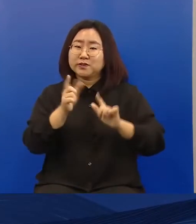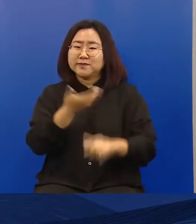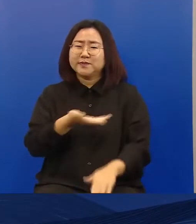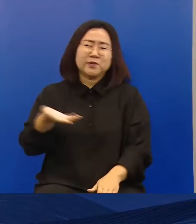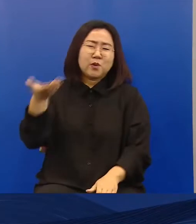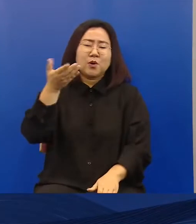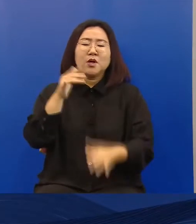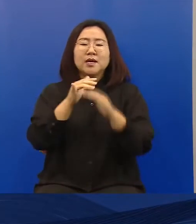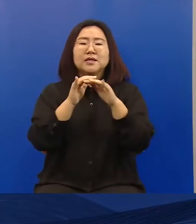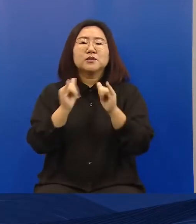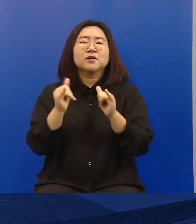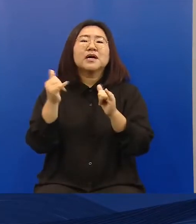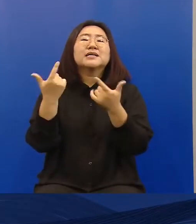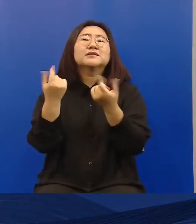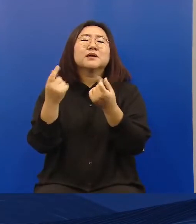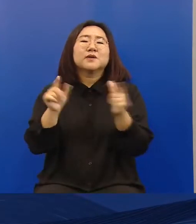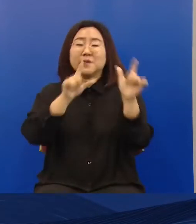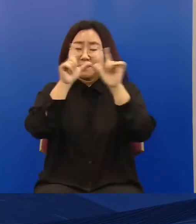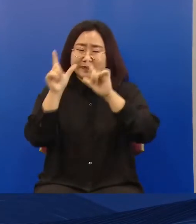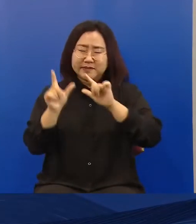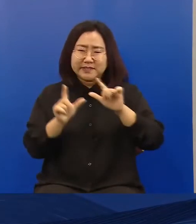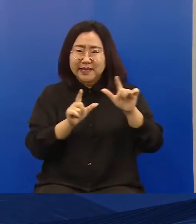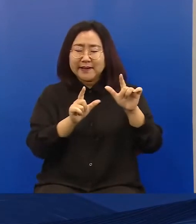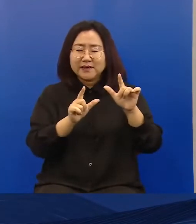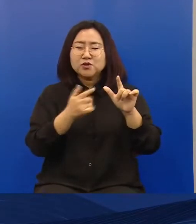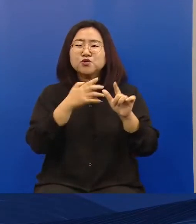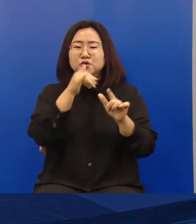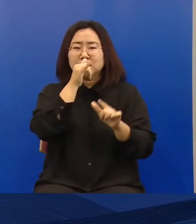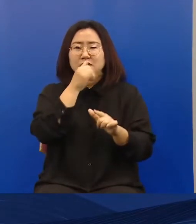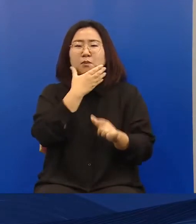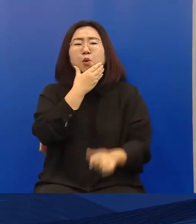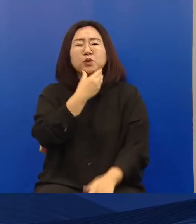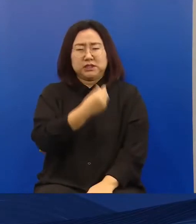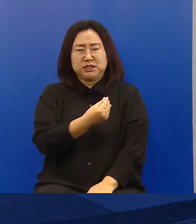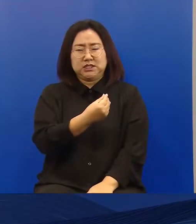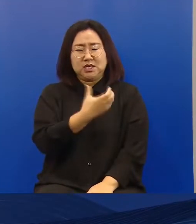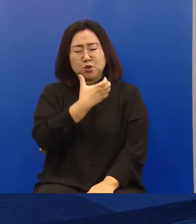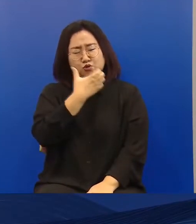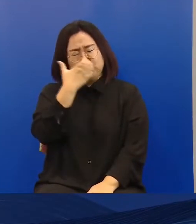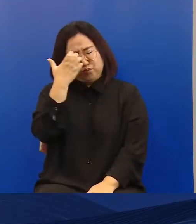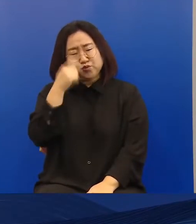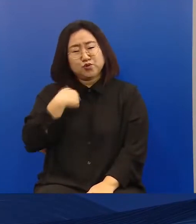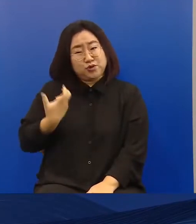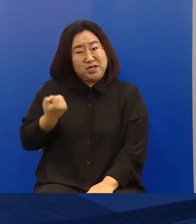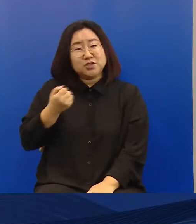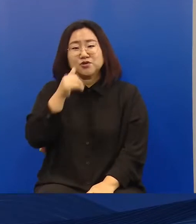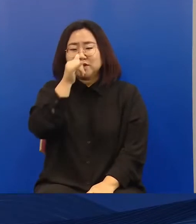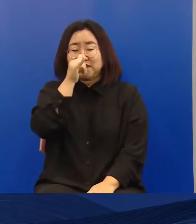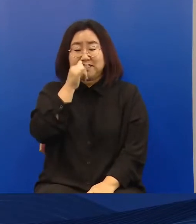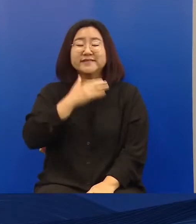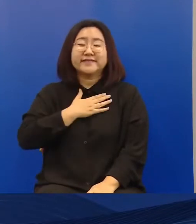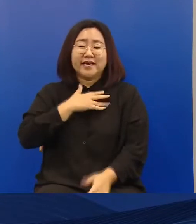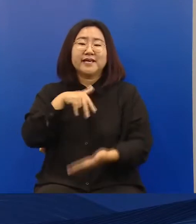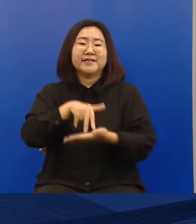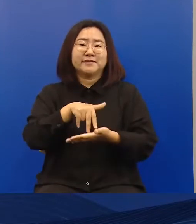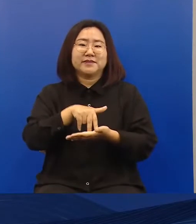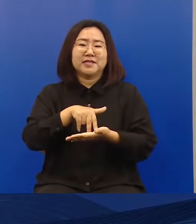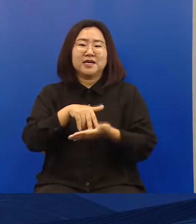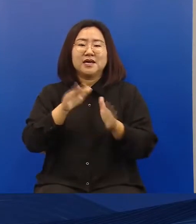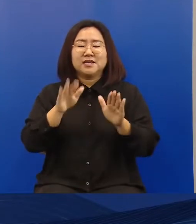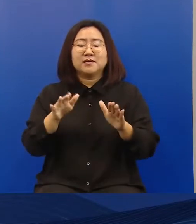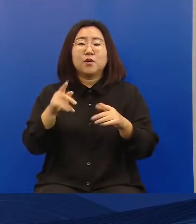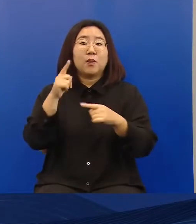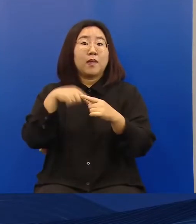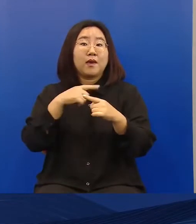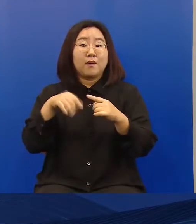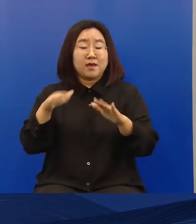language interpretation, but I do know that it is important to have sign language interpretation as a great tool